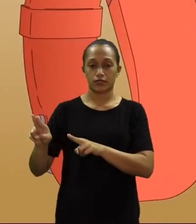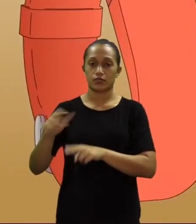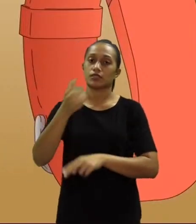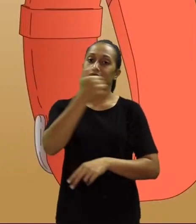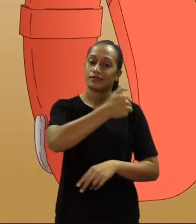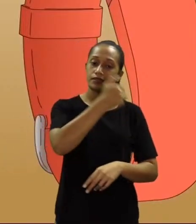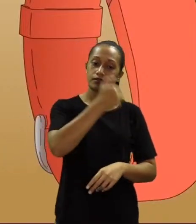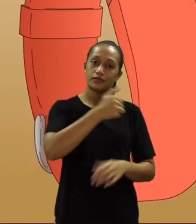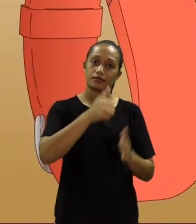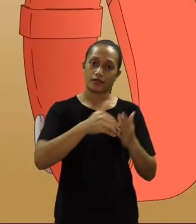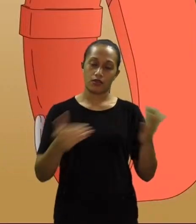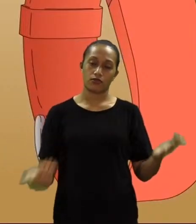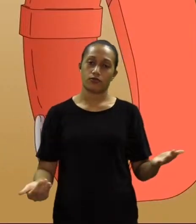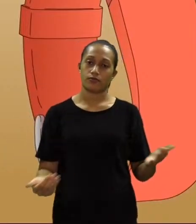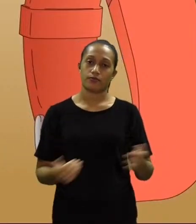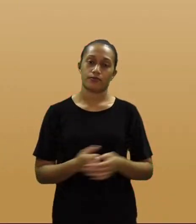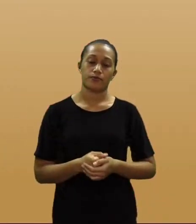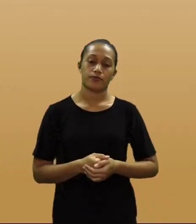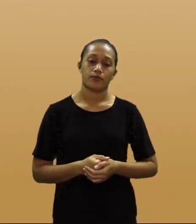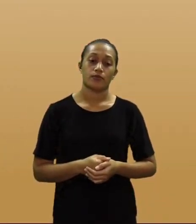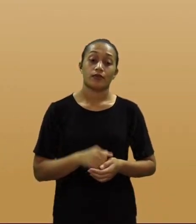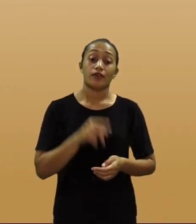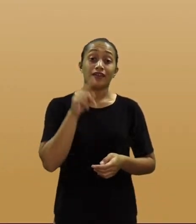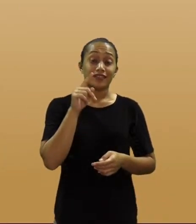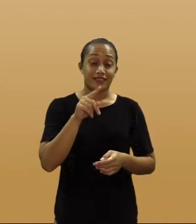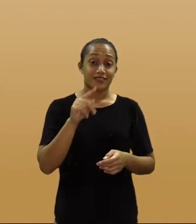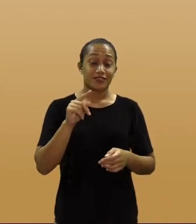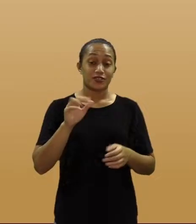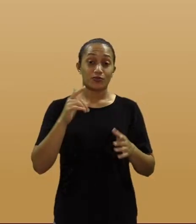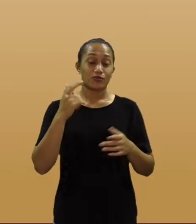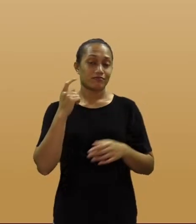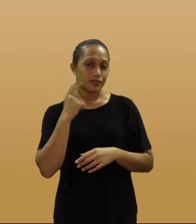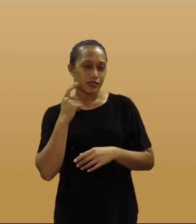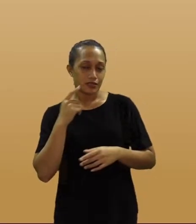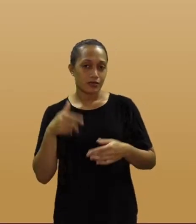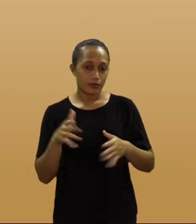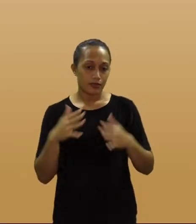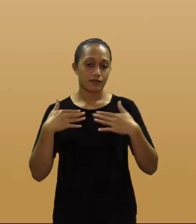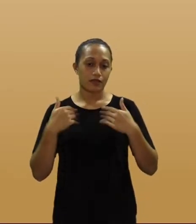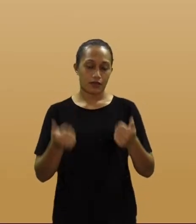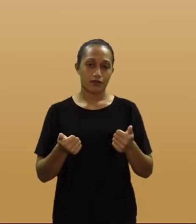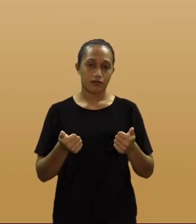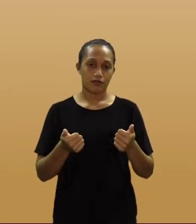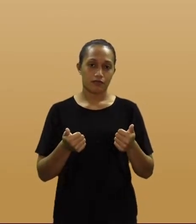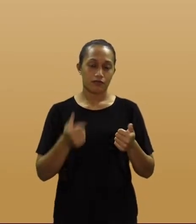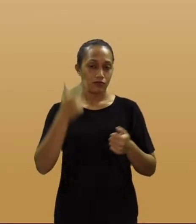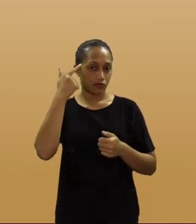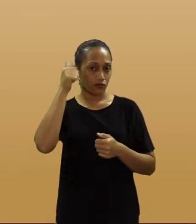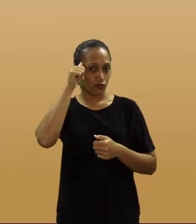at 66 right now. And that be the basics on heart rates.